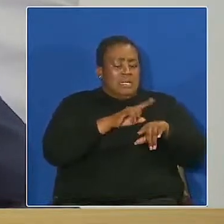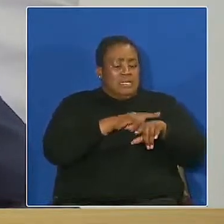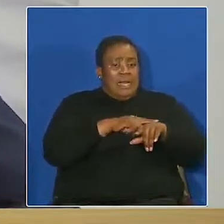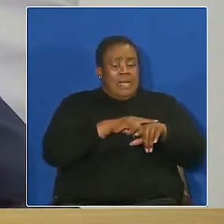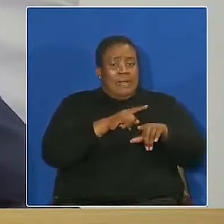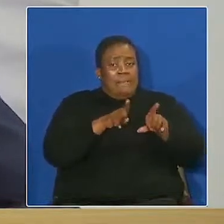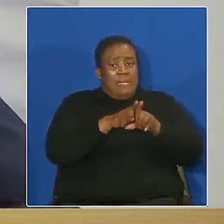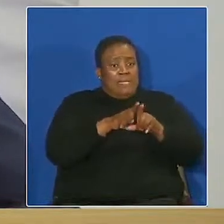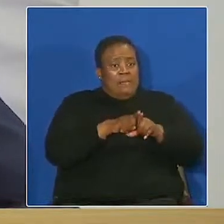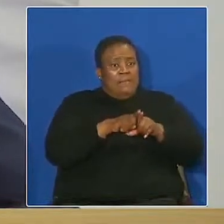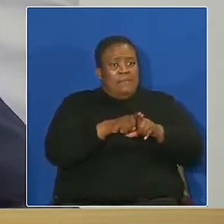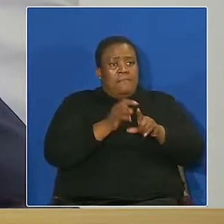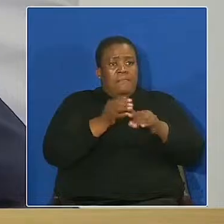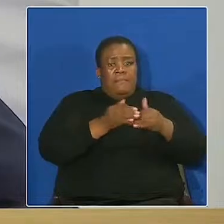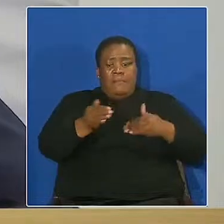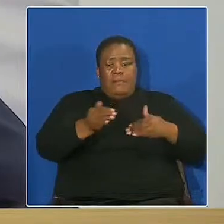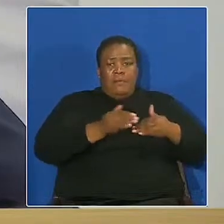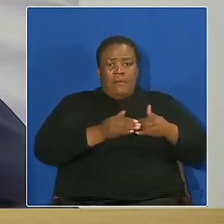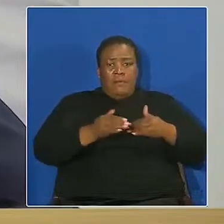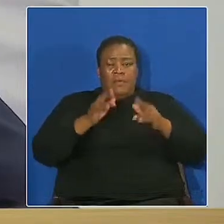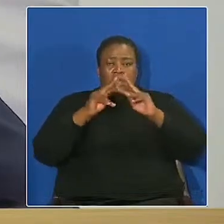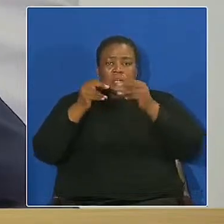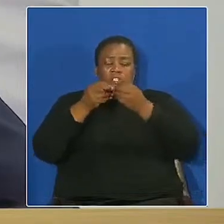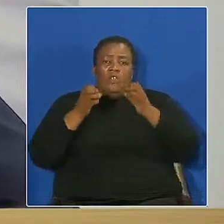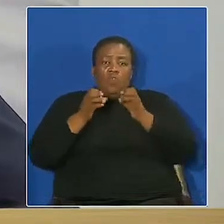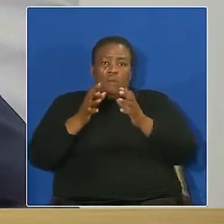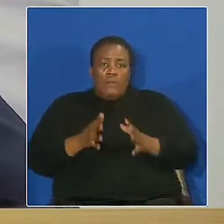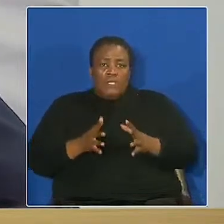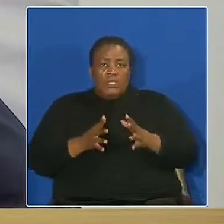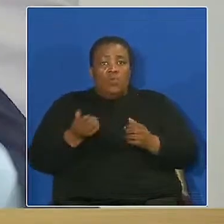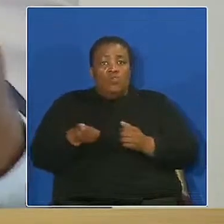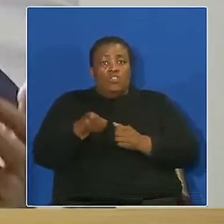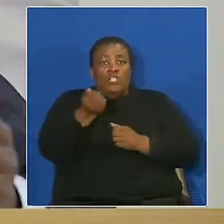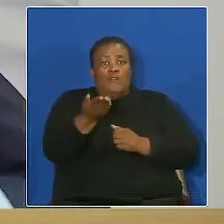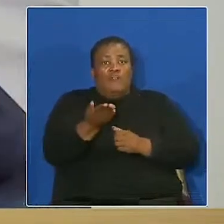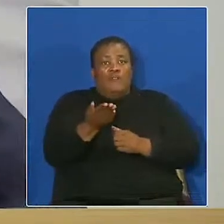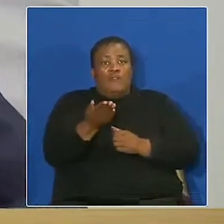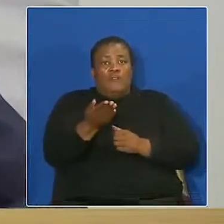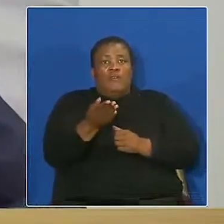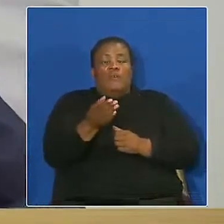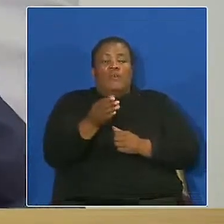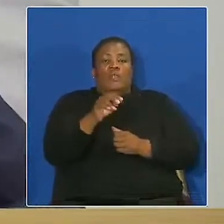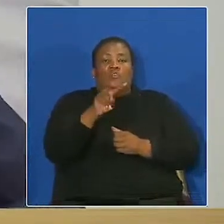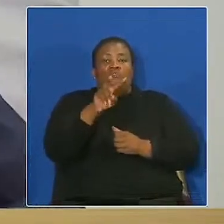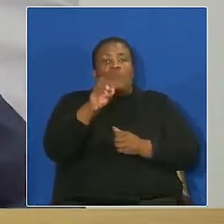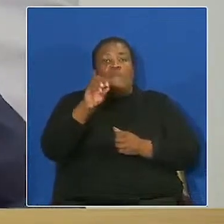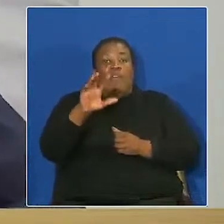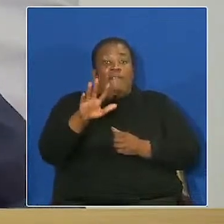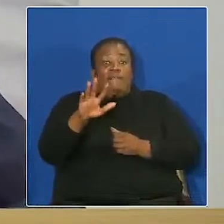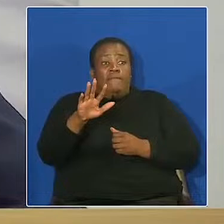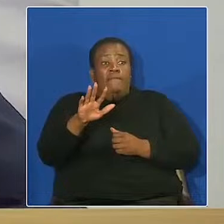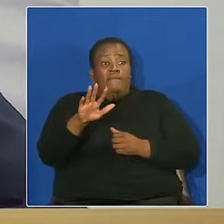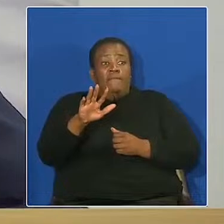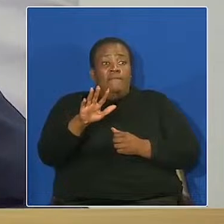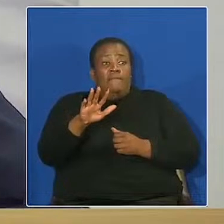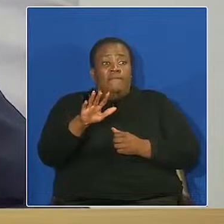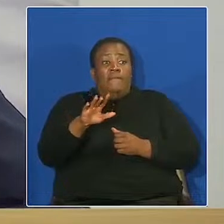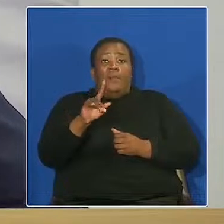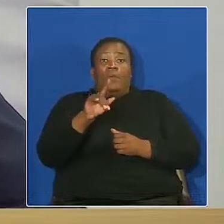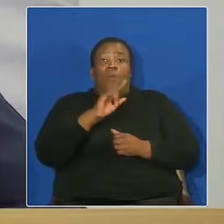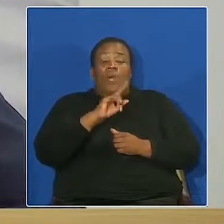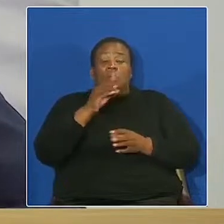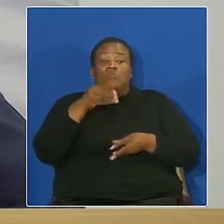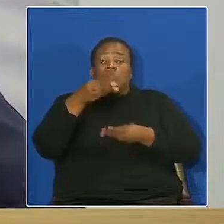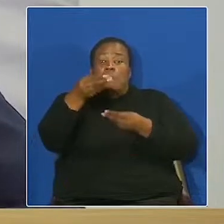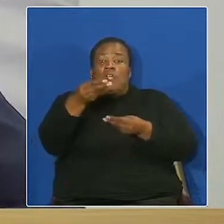National Commissioner was served with Section 205 for submission of some official